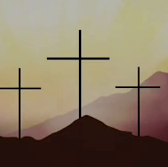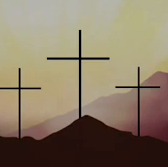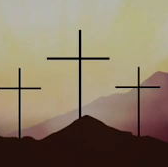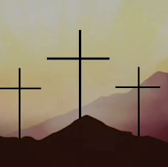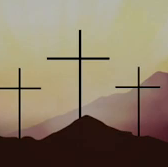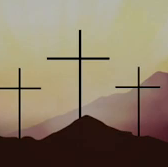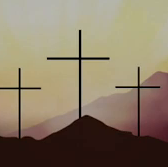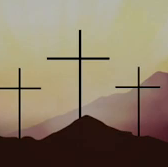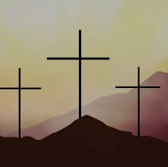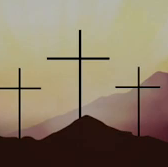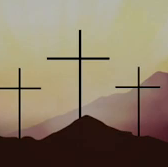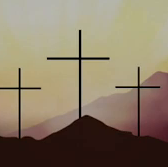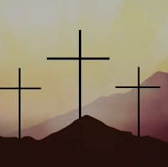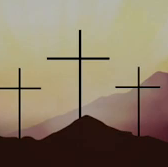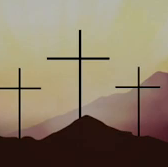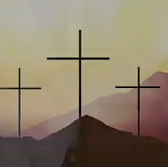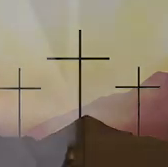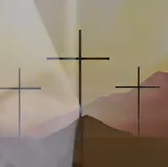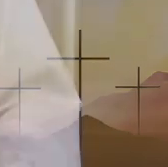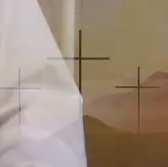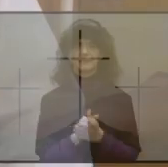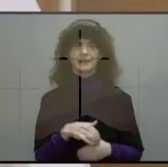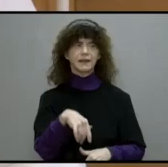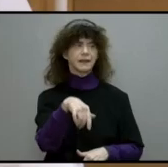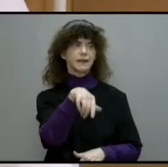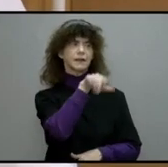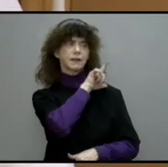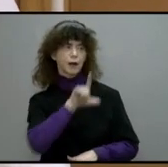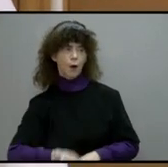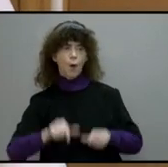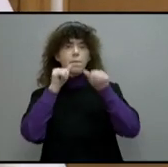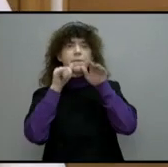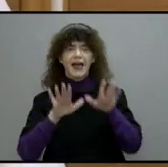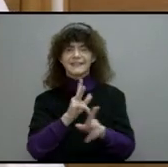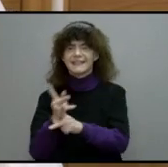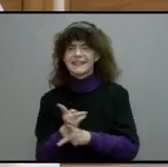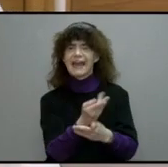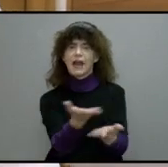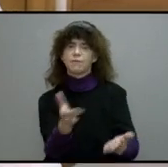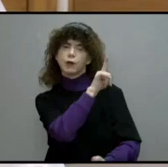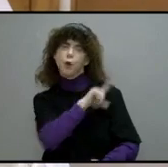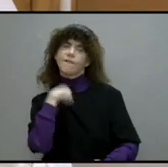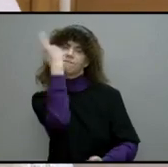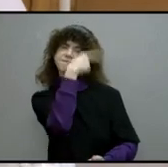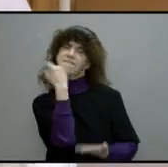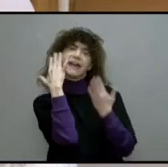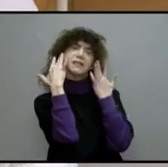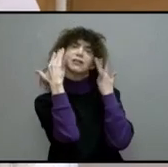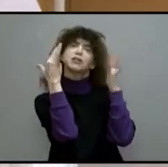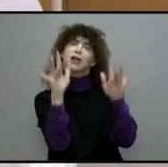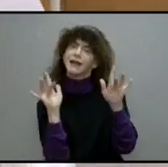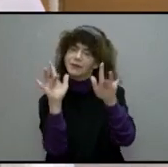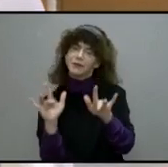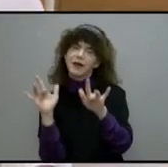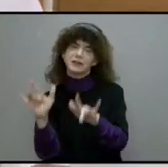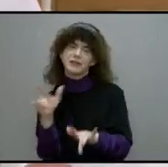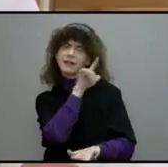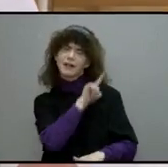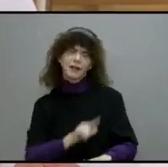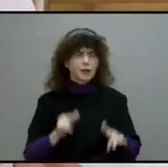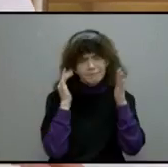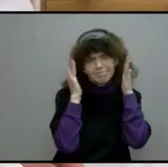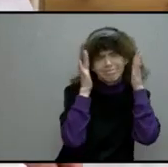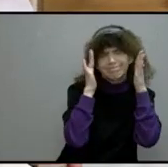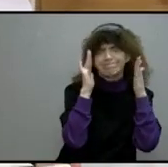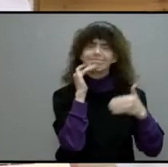ever. Amen. The Lord bless you and keep you. The Lord make His face shine on you and be gracious unto